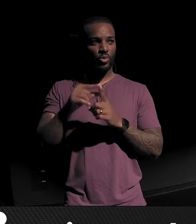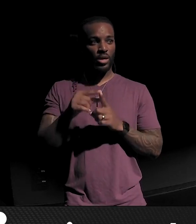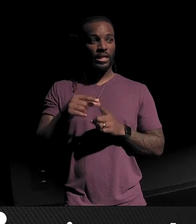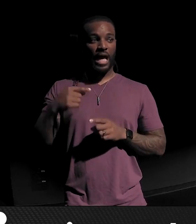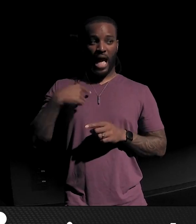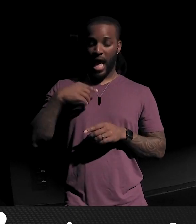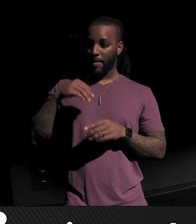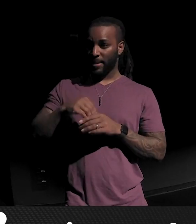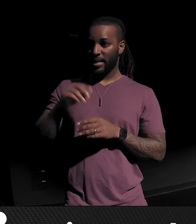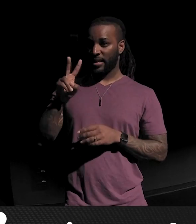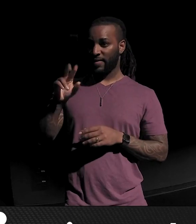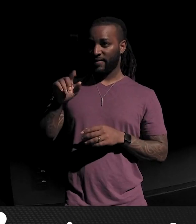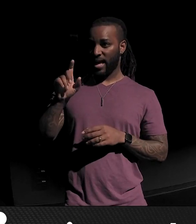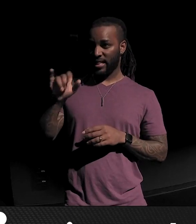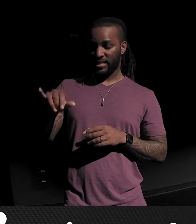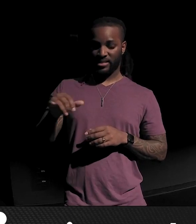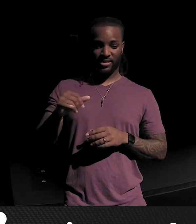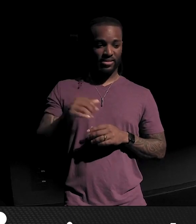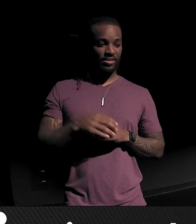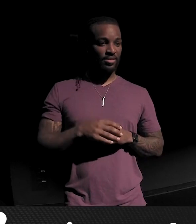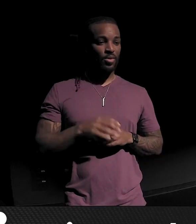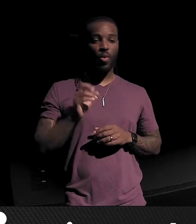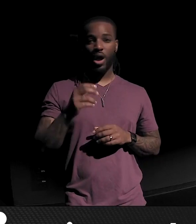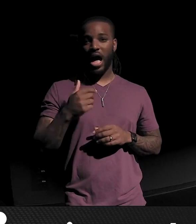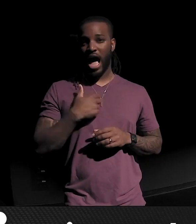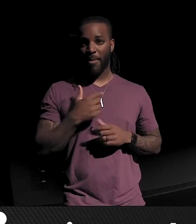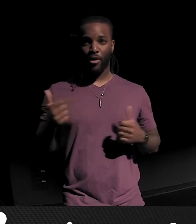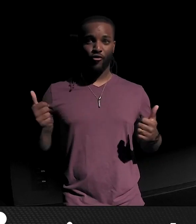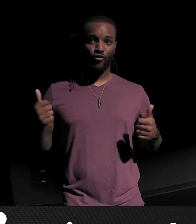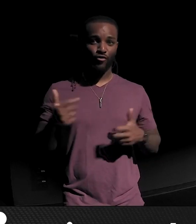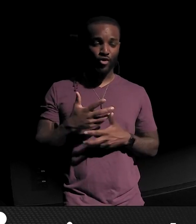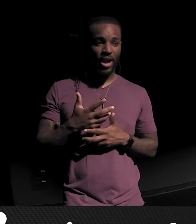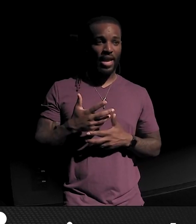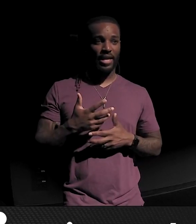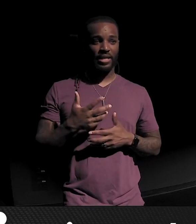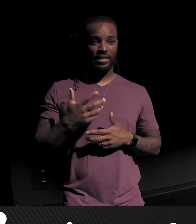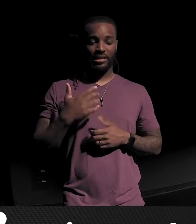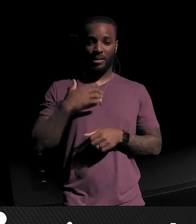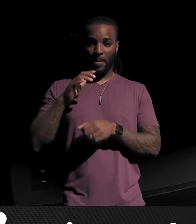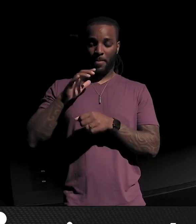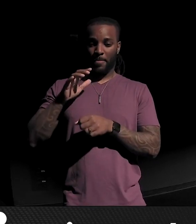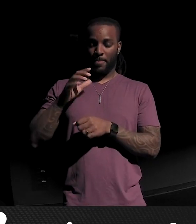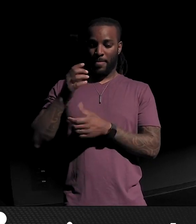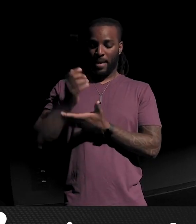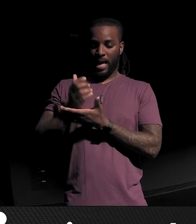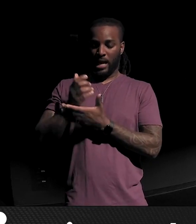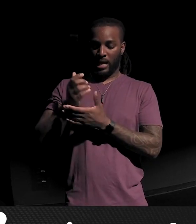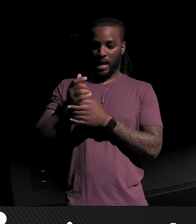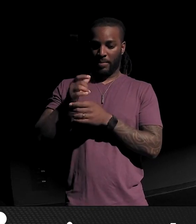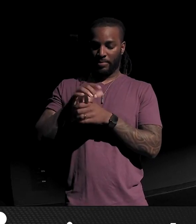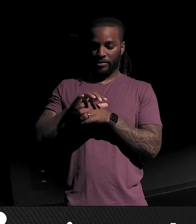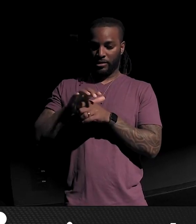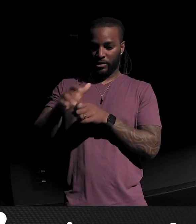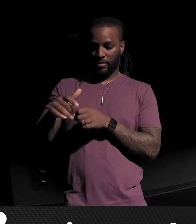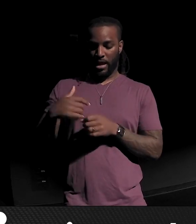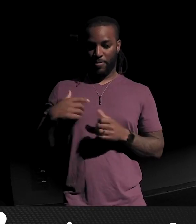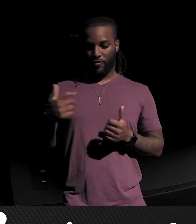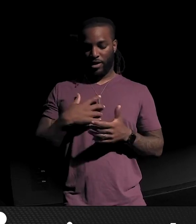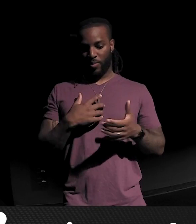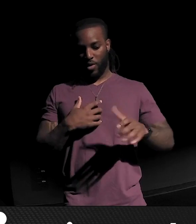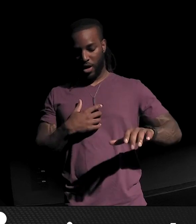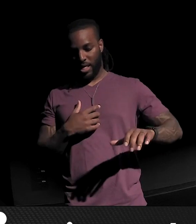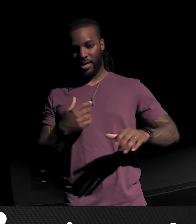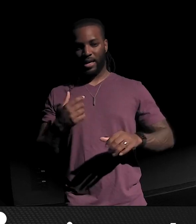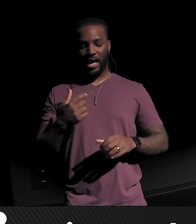valley. Or I'm afraid to pour out the rest of my cup. Or I'm attracted to waters that aren't very